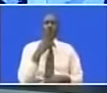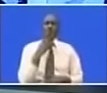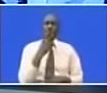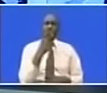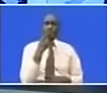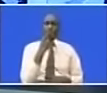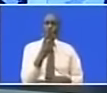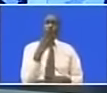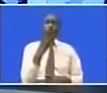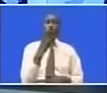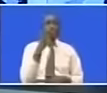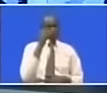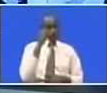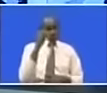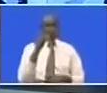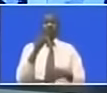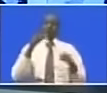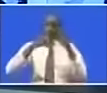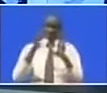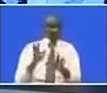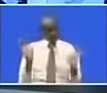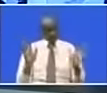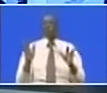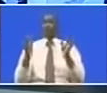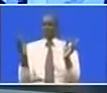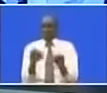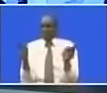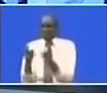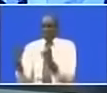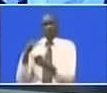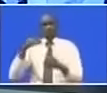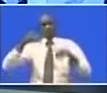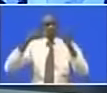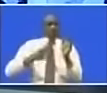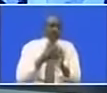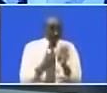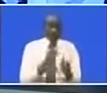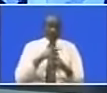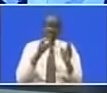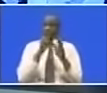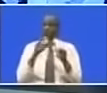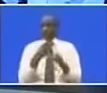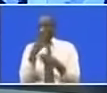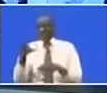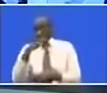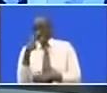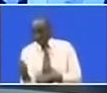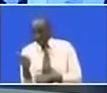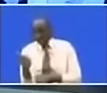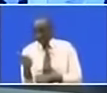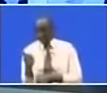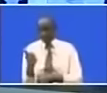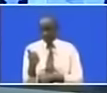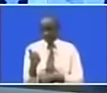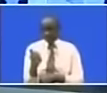450 voters assigned to it, just to make the election process really fast. Though there were some reports in some areas, according to